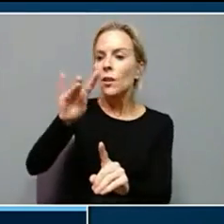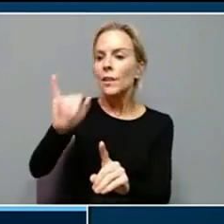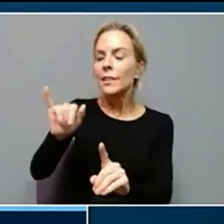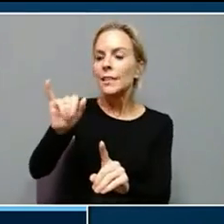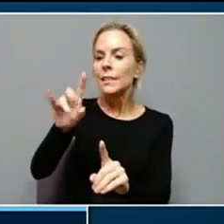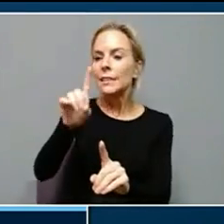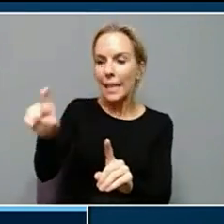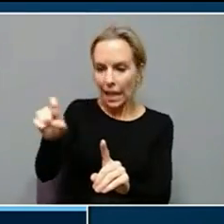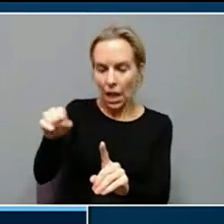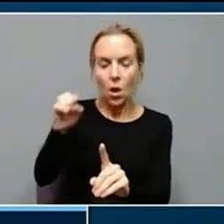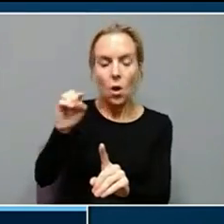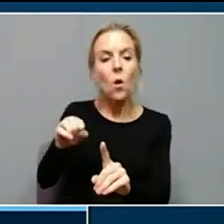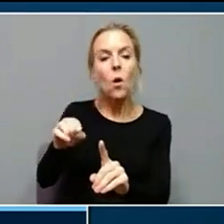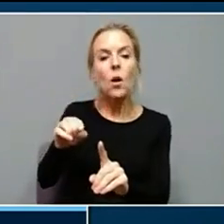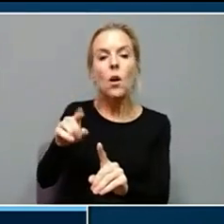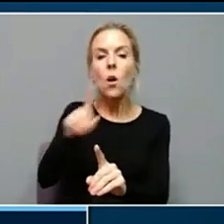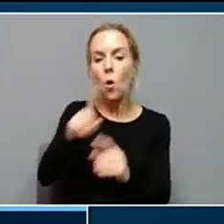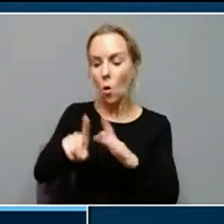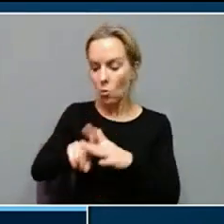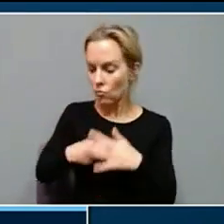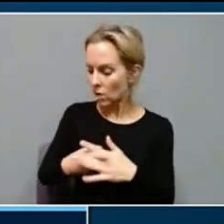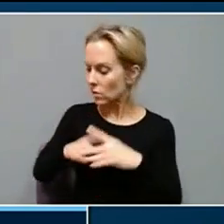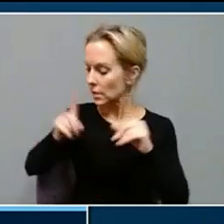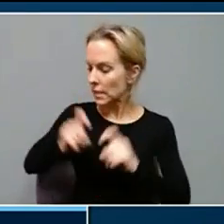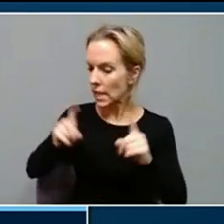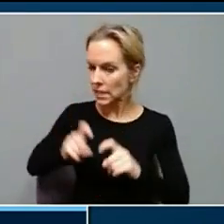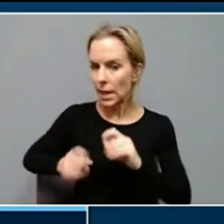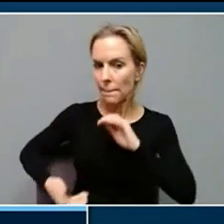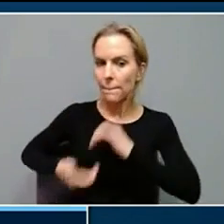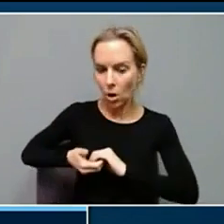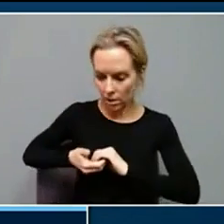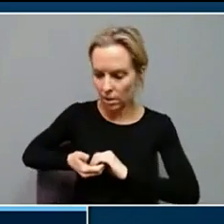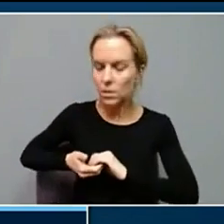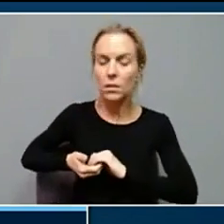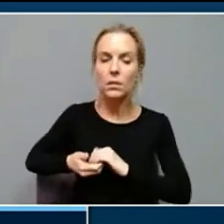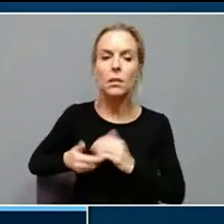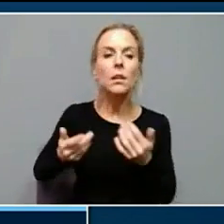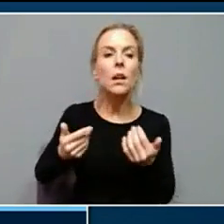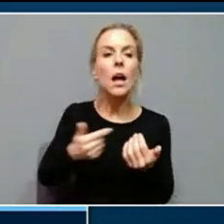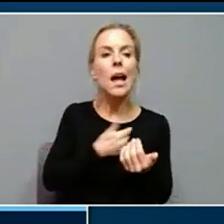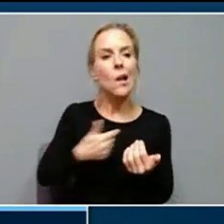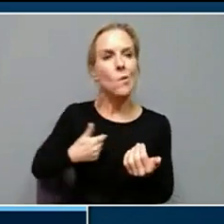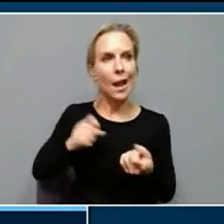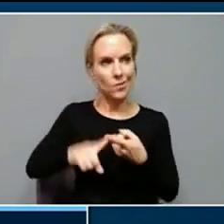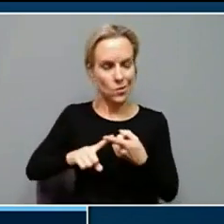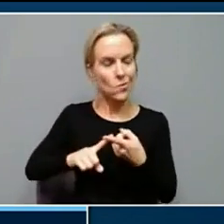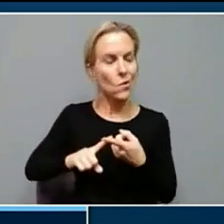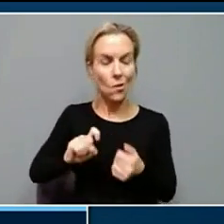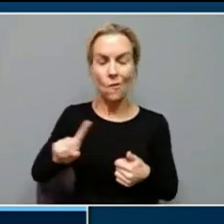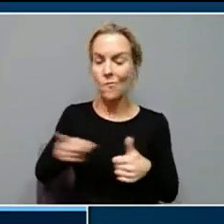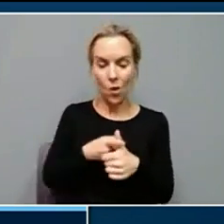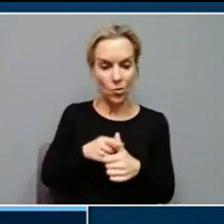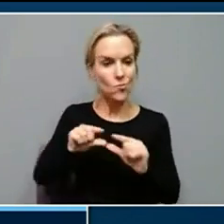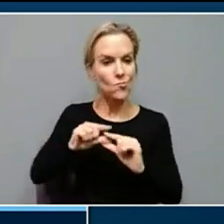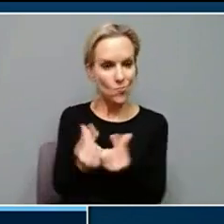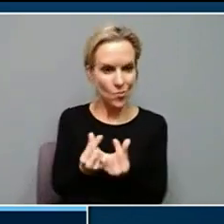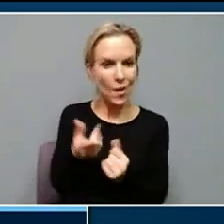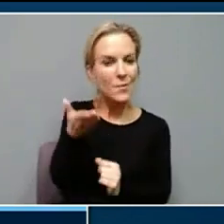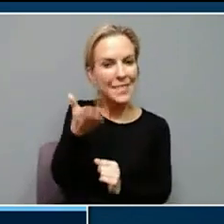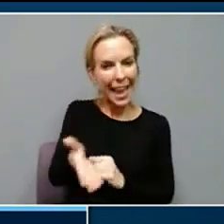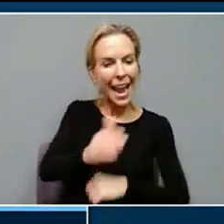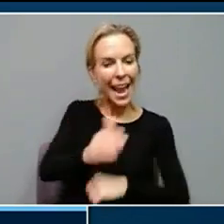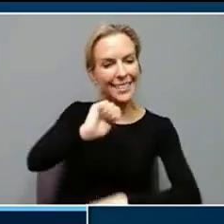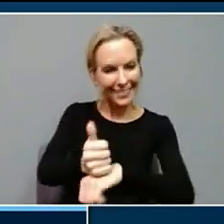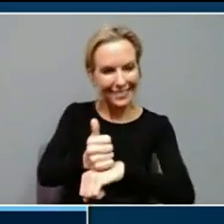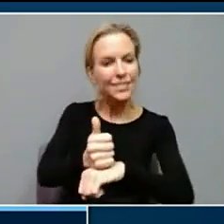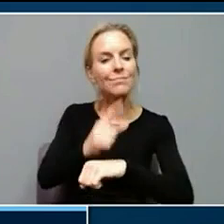remember our original testing partner. This is how we built out testing in Kentucky. This was the first group that was there to